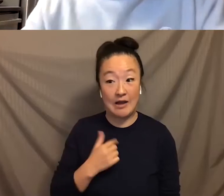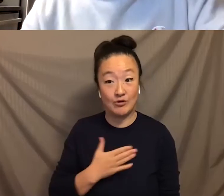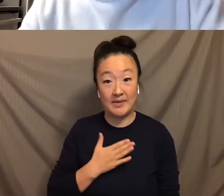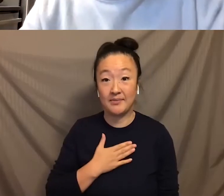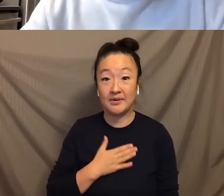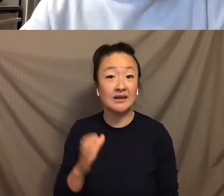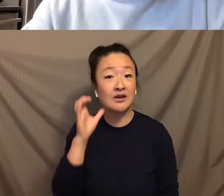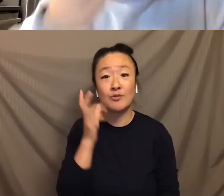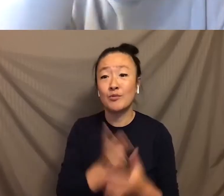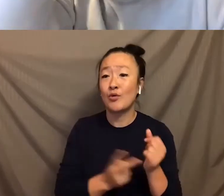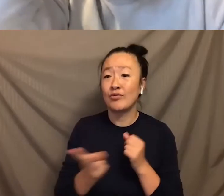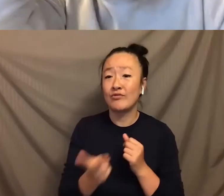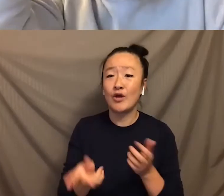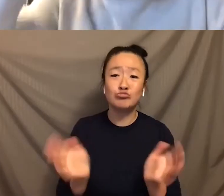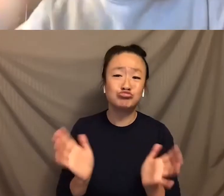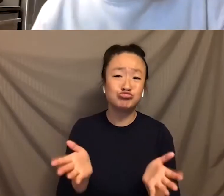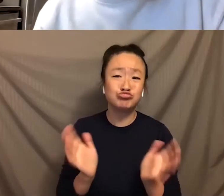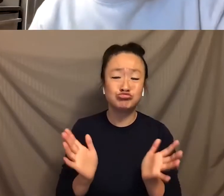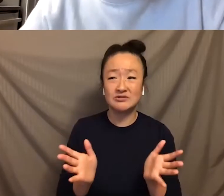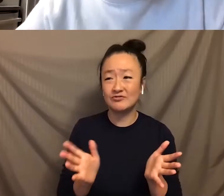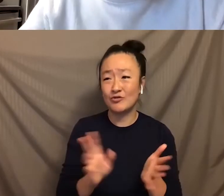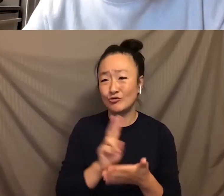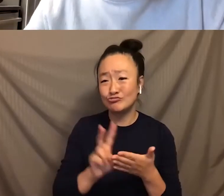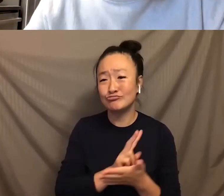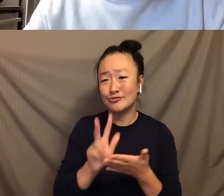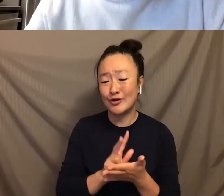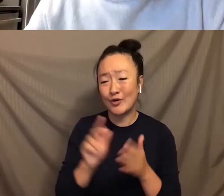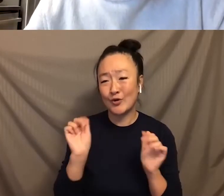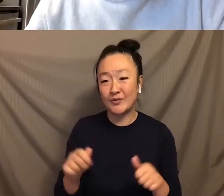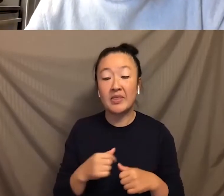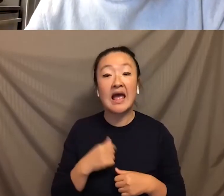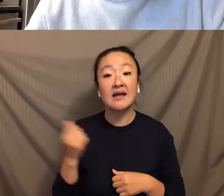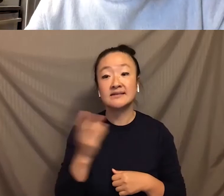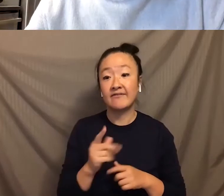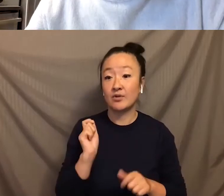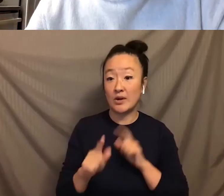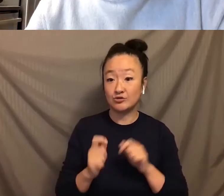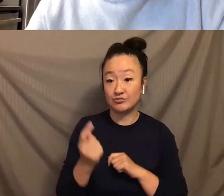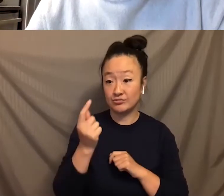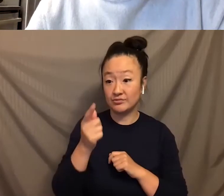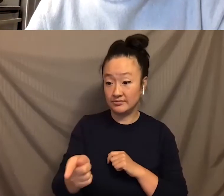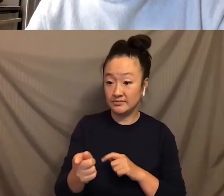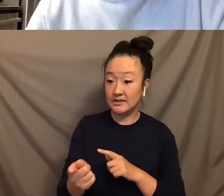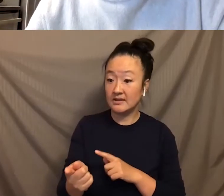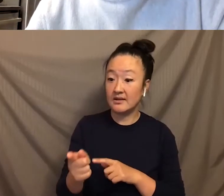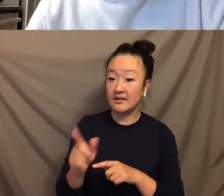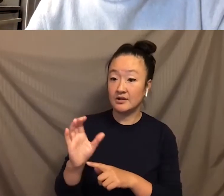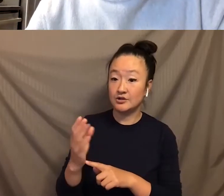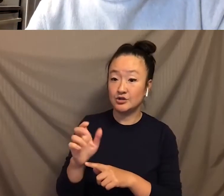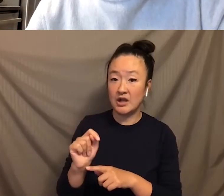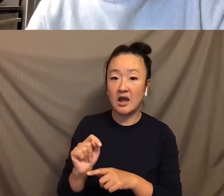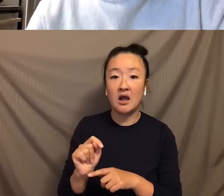you chat for just another few hours. I do have a couple of questions that came to me in the chat. And folks who